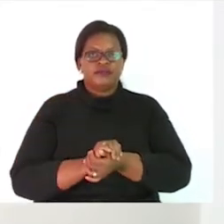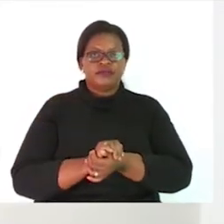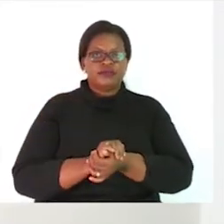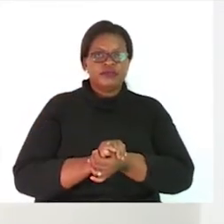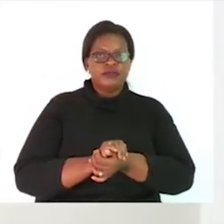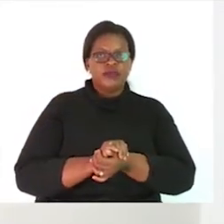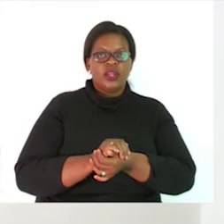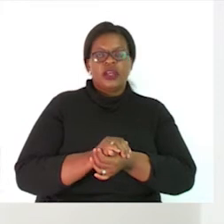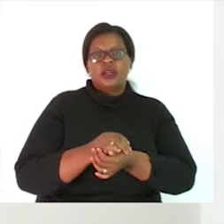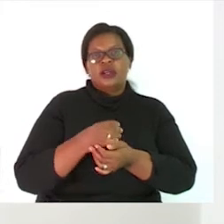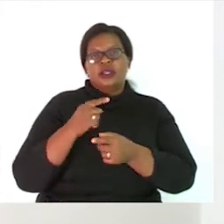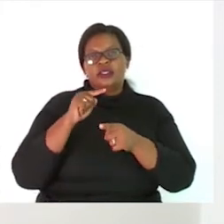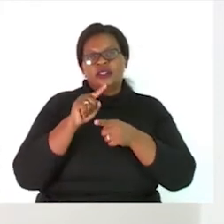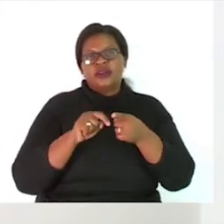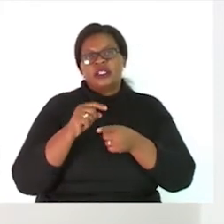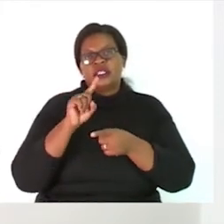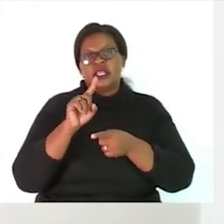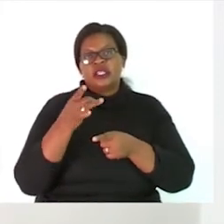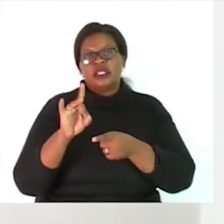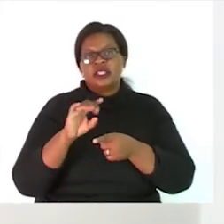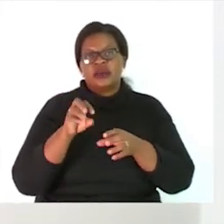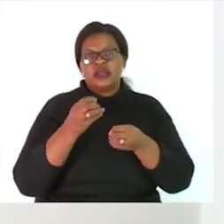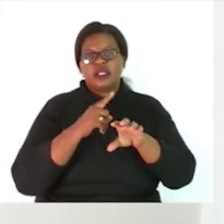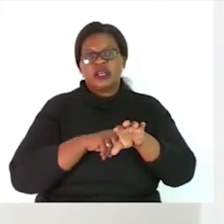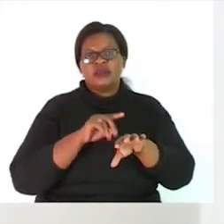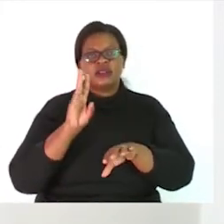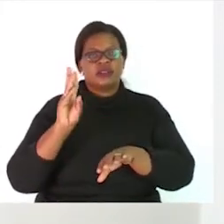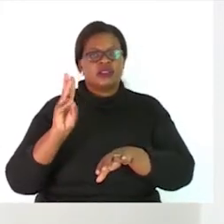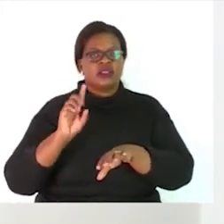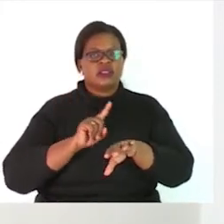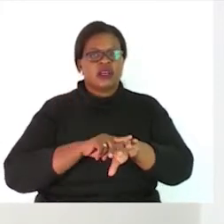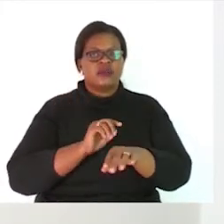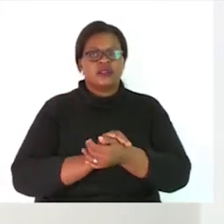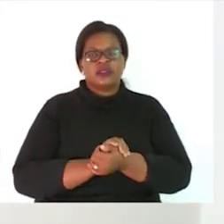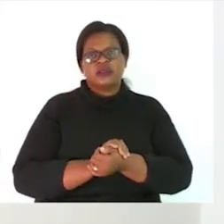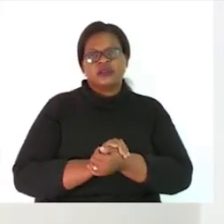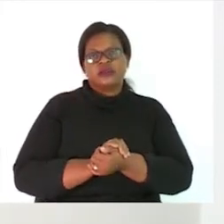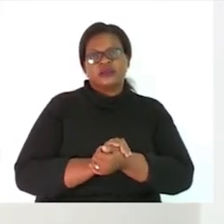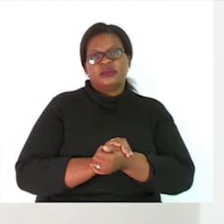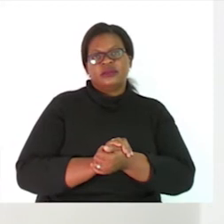3, 3 divided into 18 how many times? 6 times. 6 times.